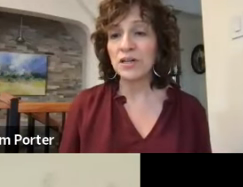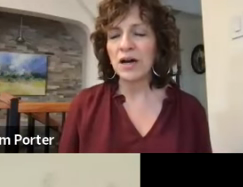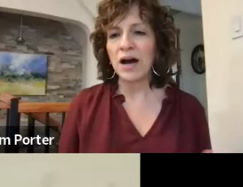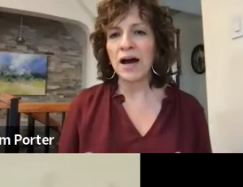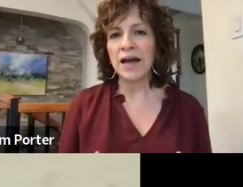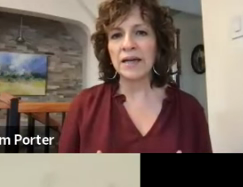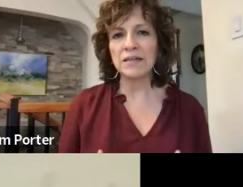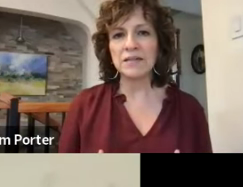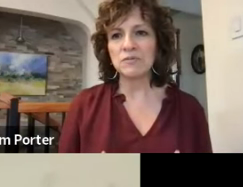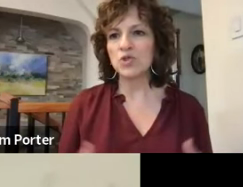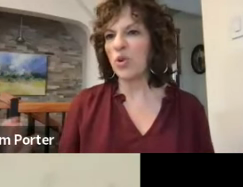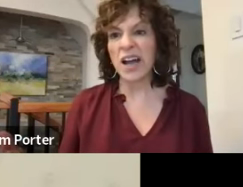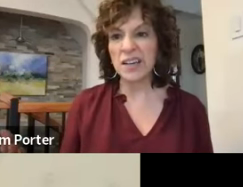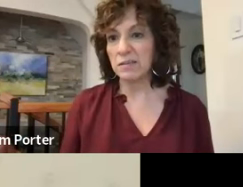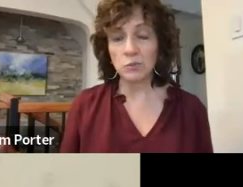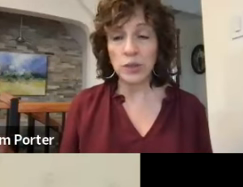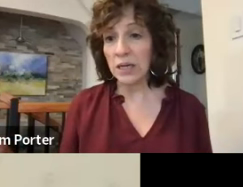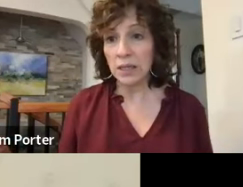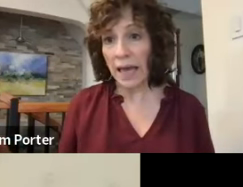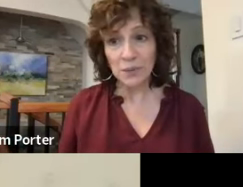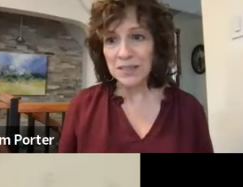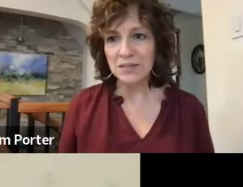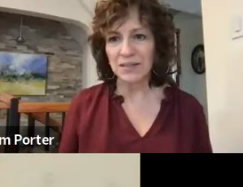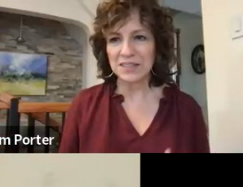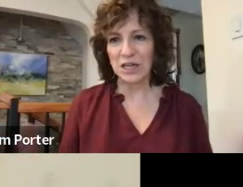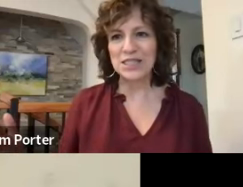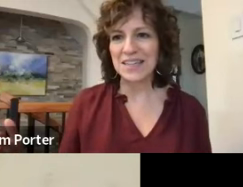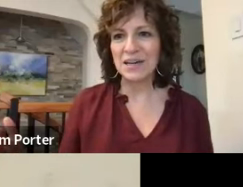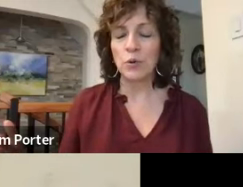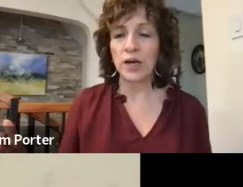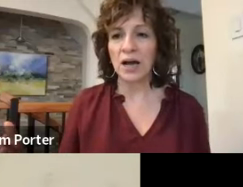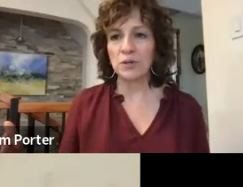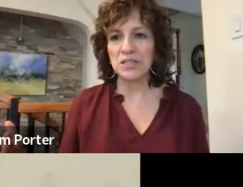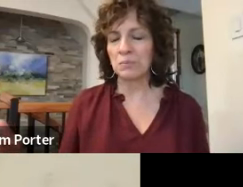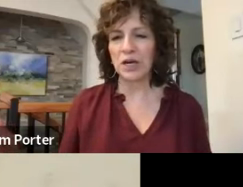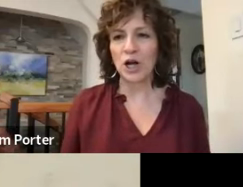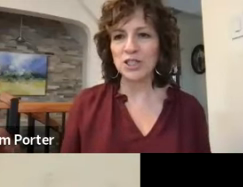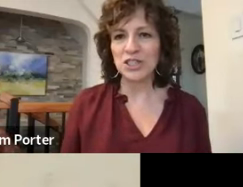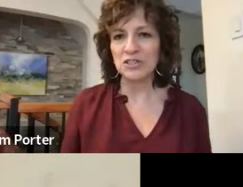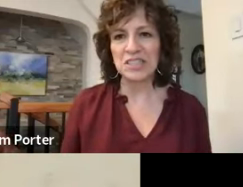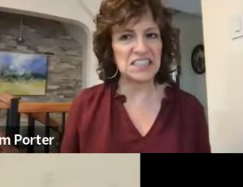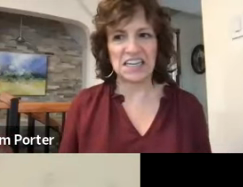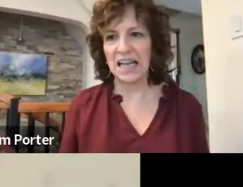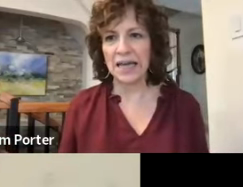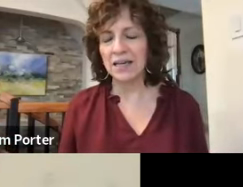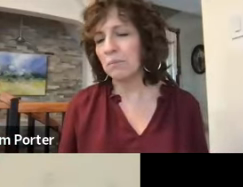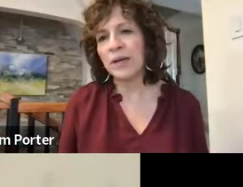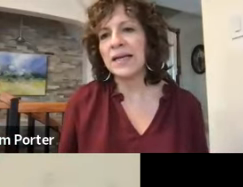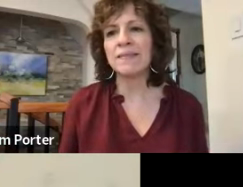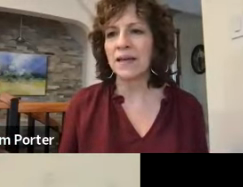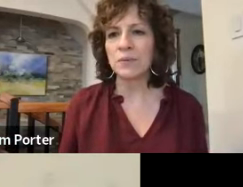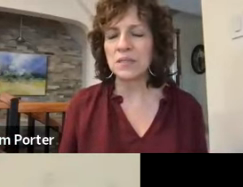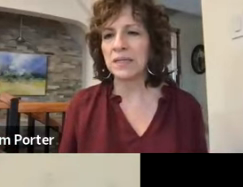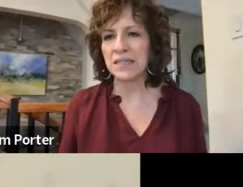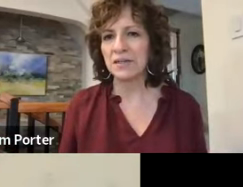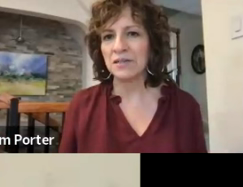uninformed. I tried weed, cannabis, THC when I was in my college years, didn't like it, but I